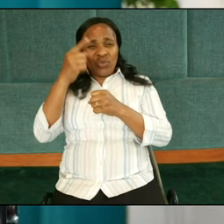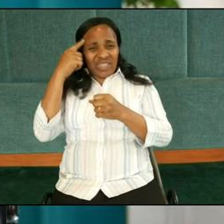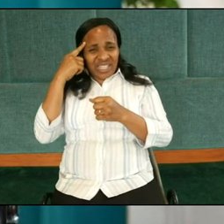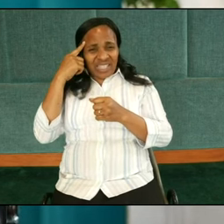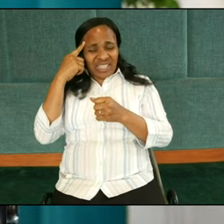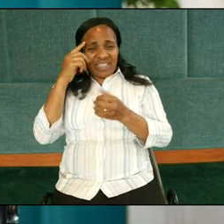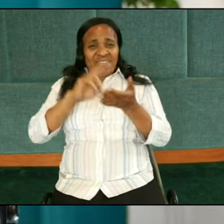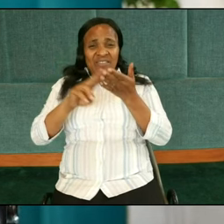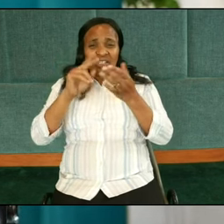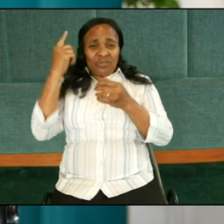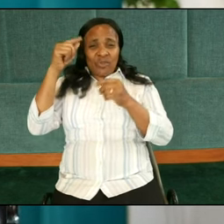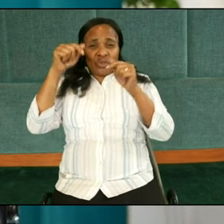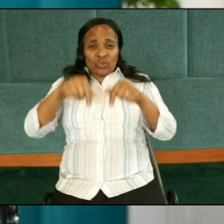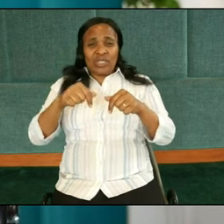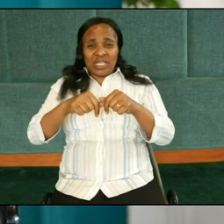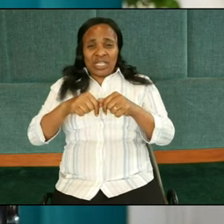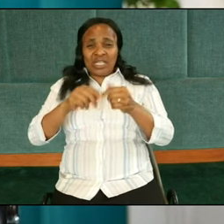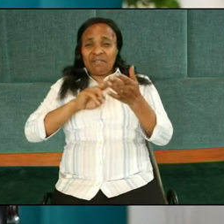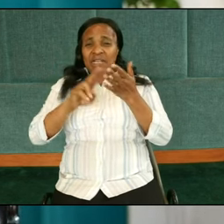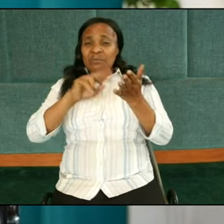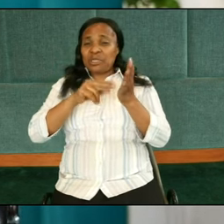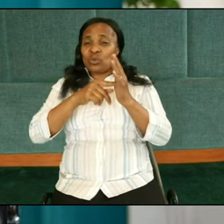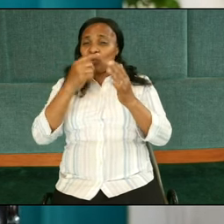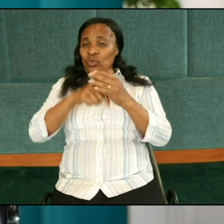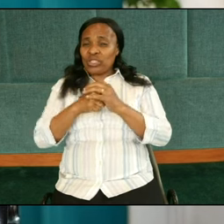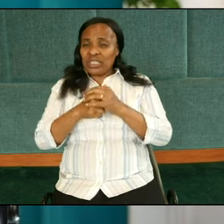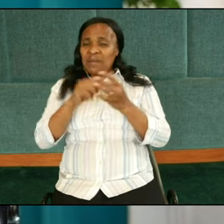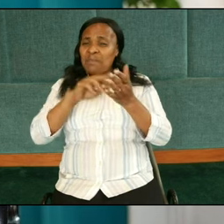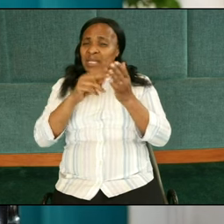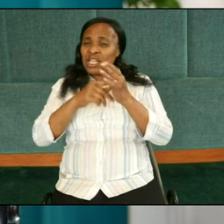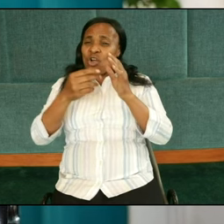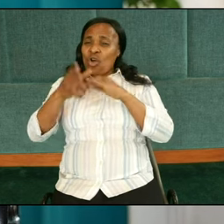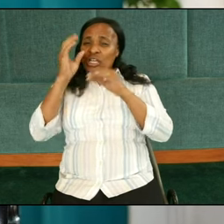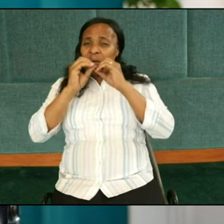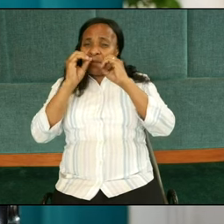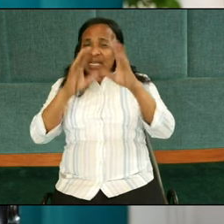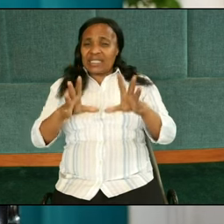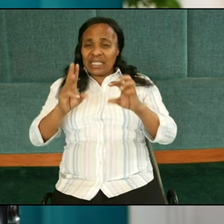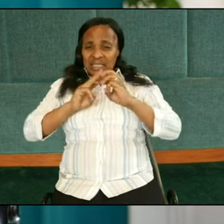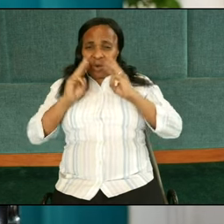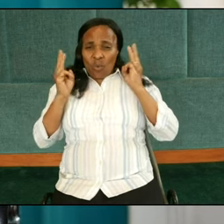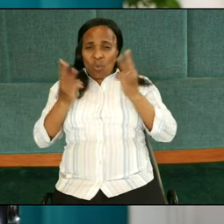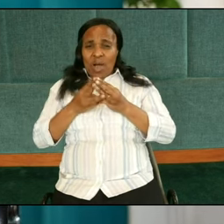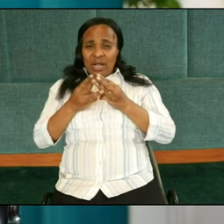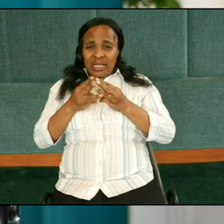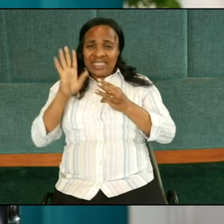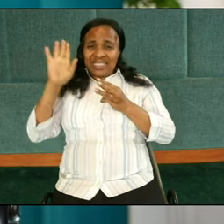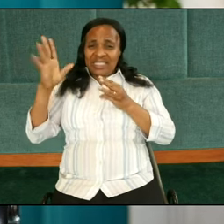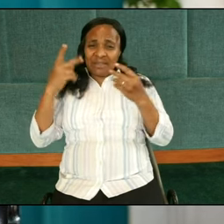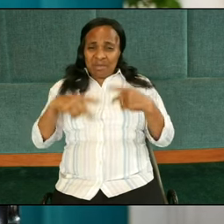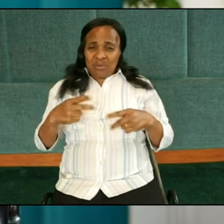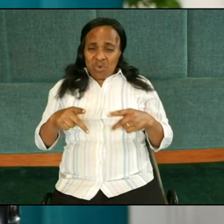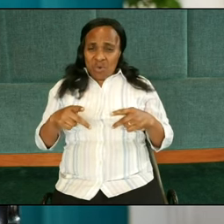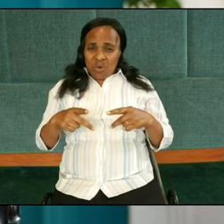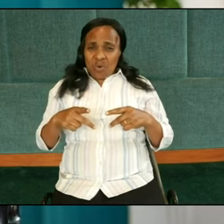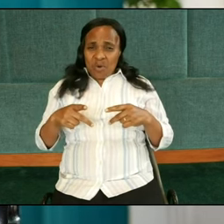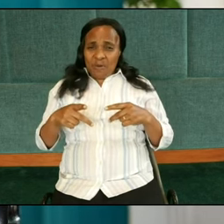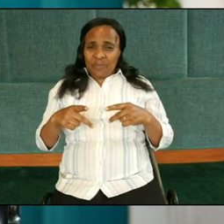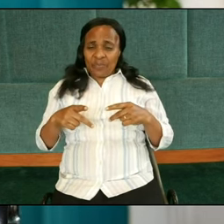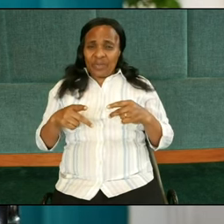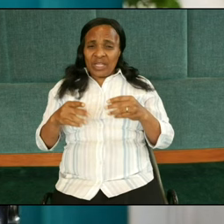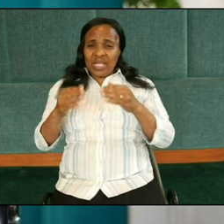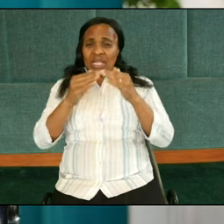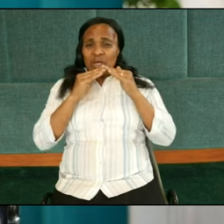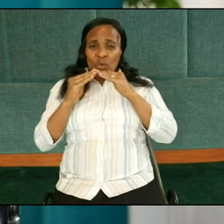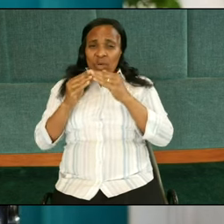this week's key text means? Mm-hmm. And maybe could it mean that God blesses the world through his people? Mm-hmm. Equally,